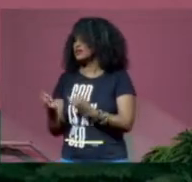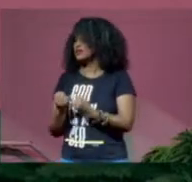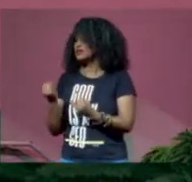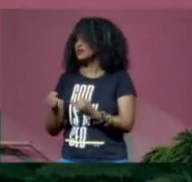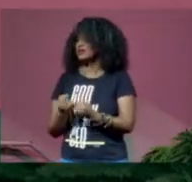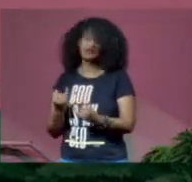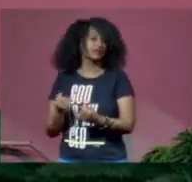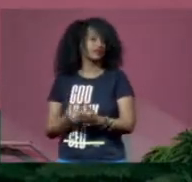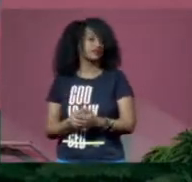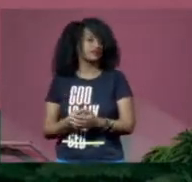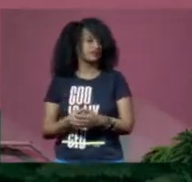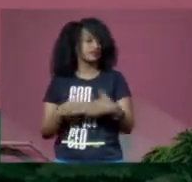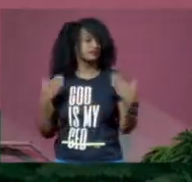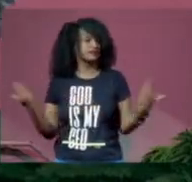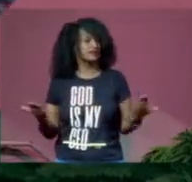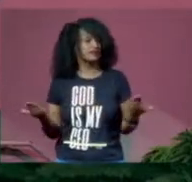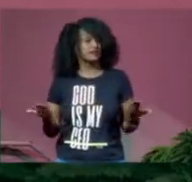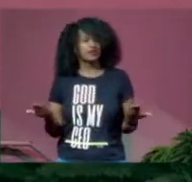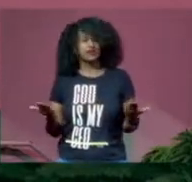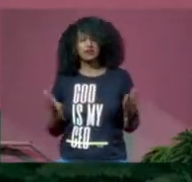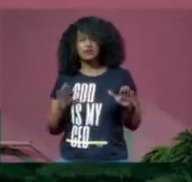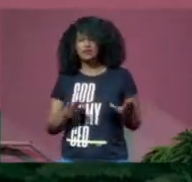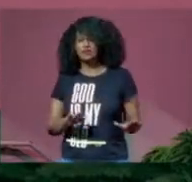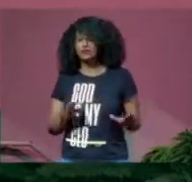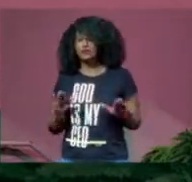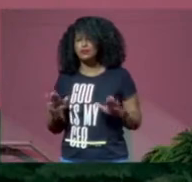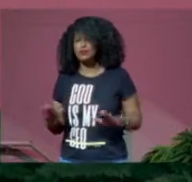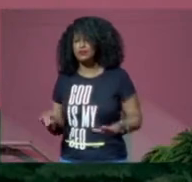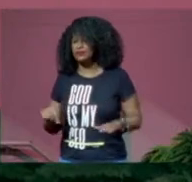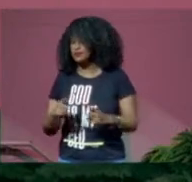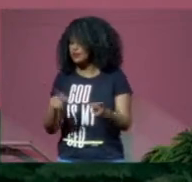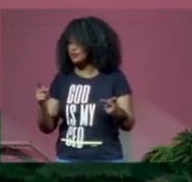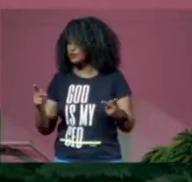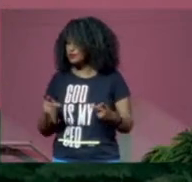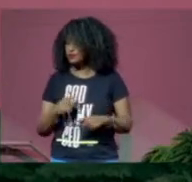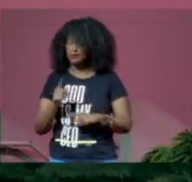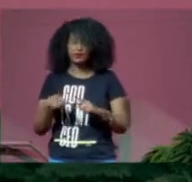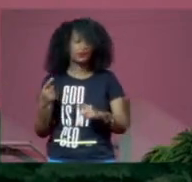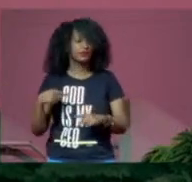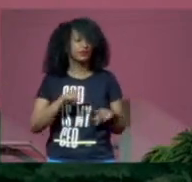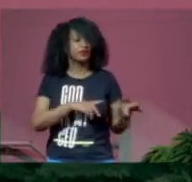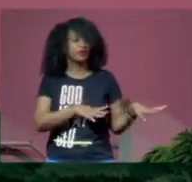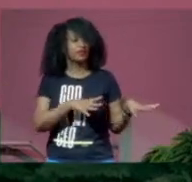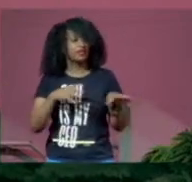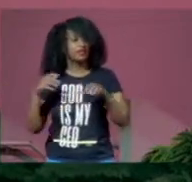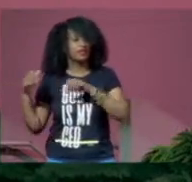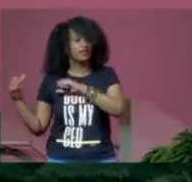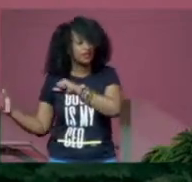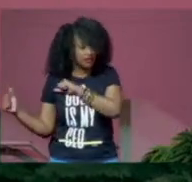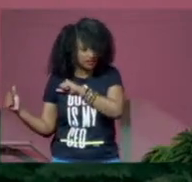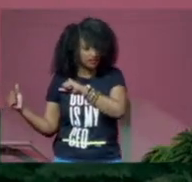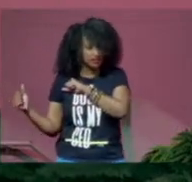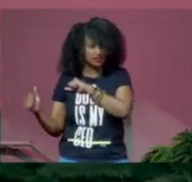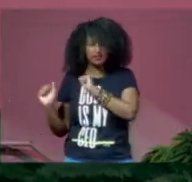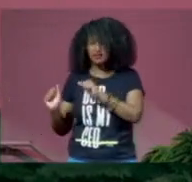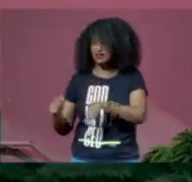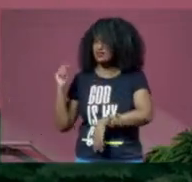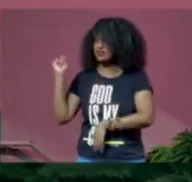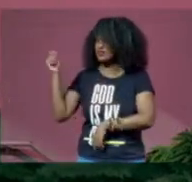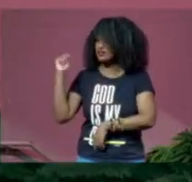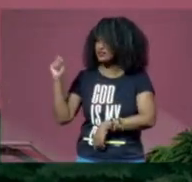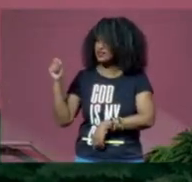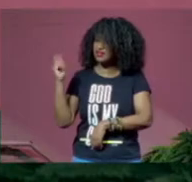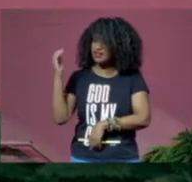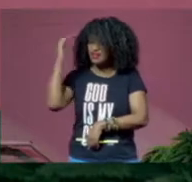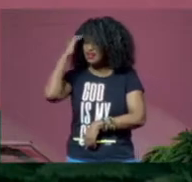would settle in our midst, oh God, so that when we leave this place, we can testify that surely we have been in the presence of the Lord. We